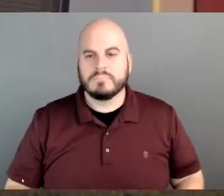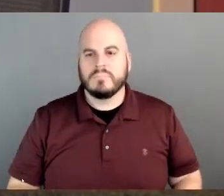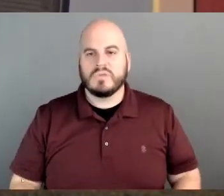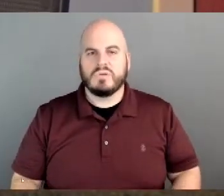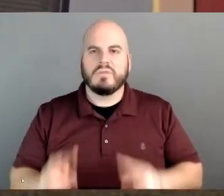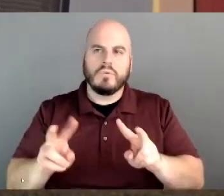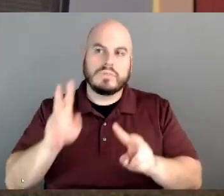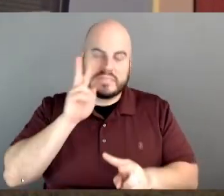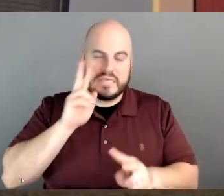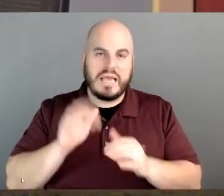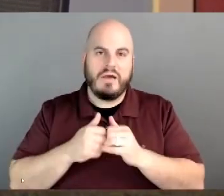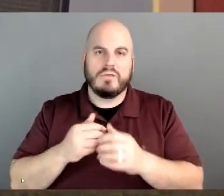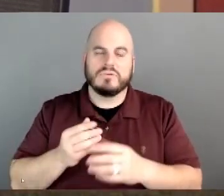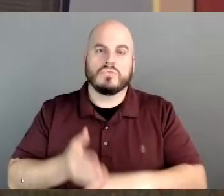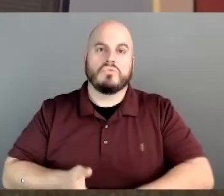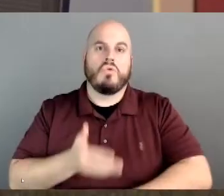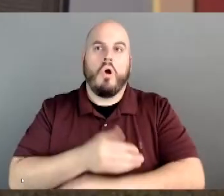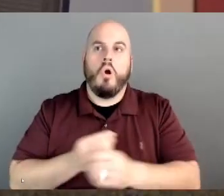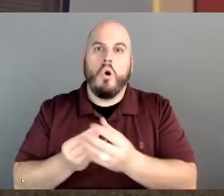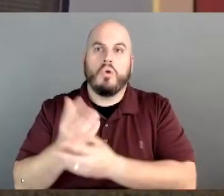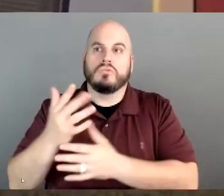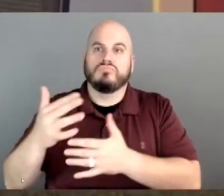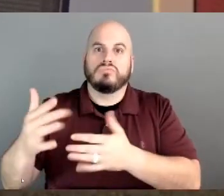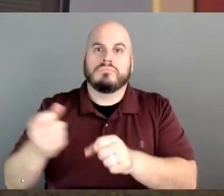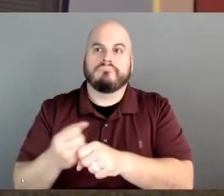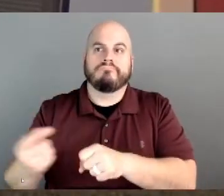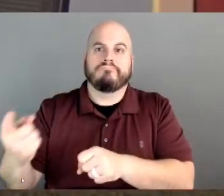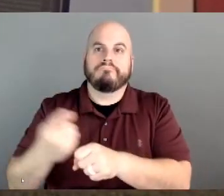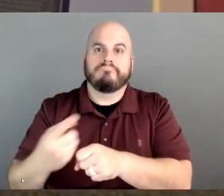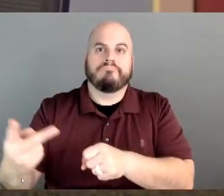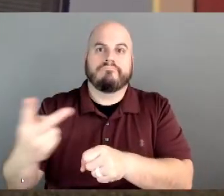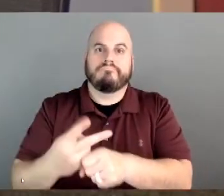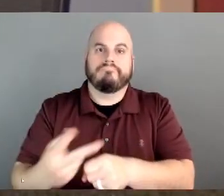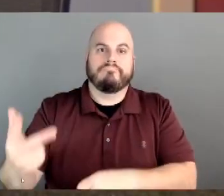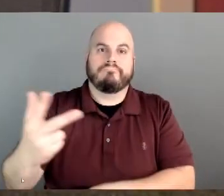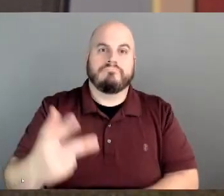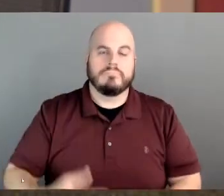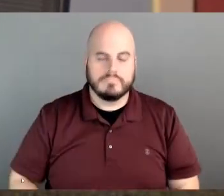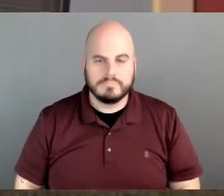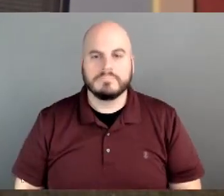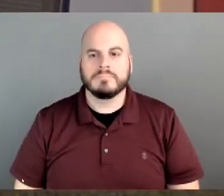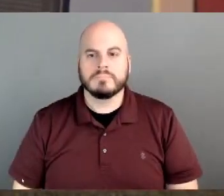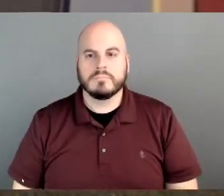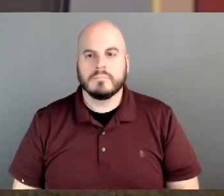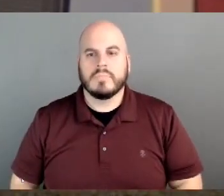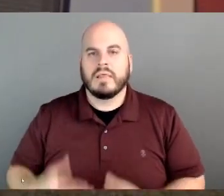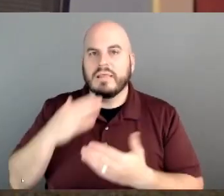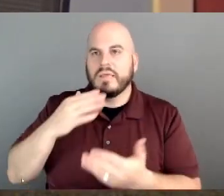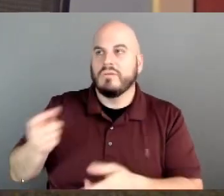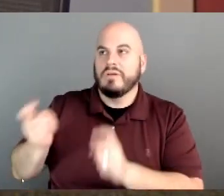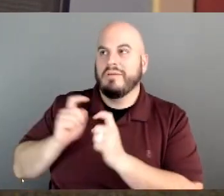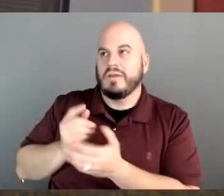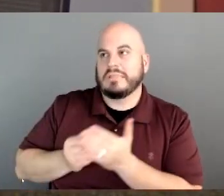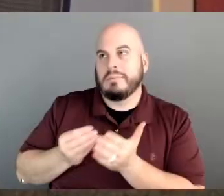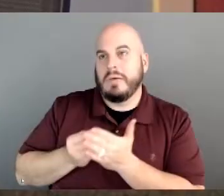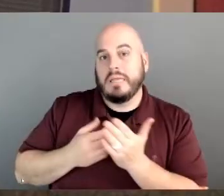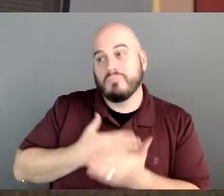how this grows over the next few years. Thank you for giving us some money. Appreciate you.